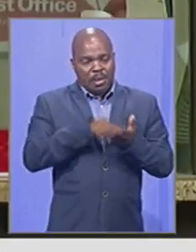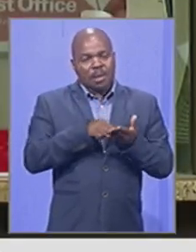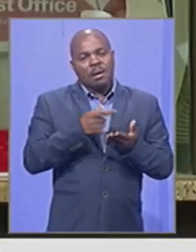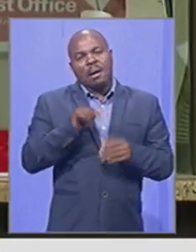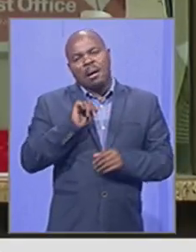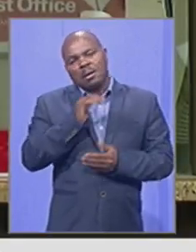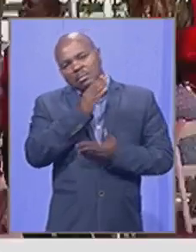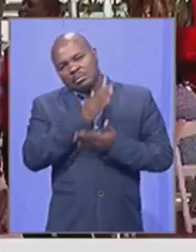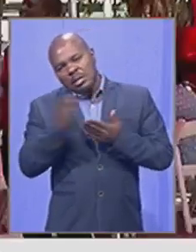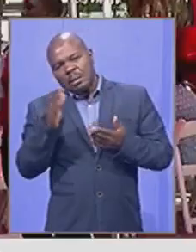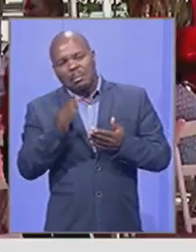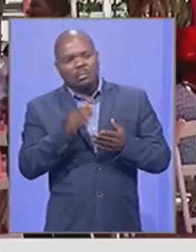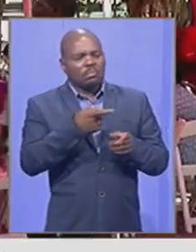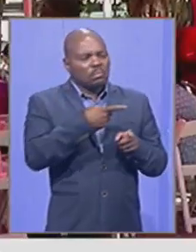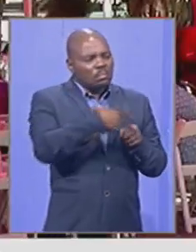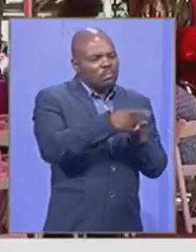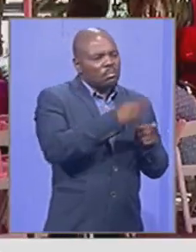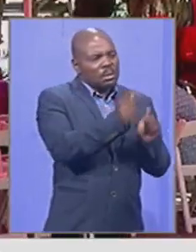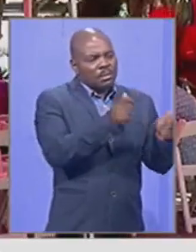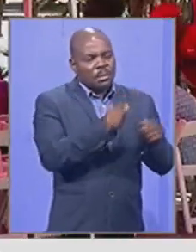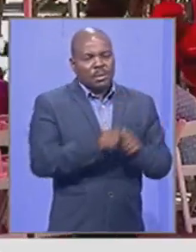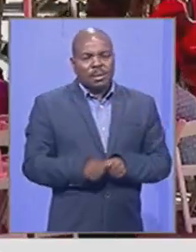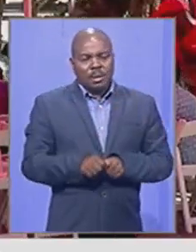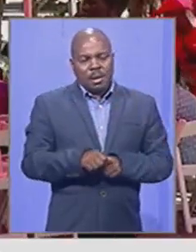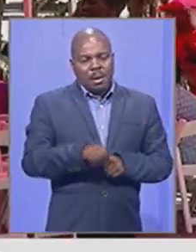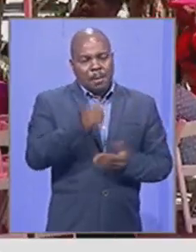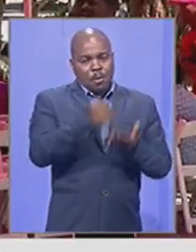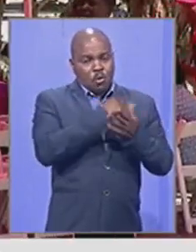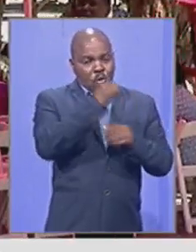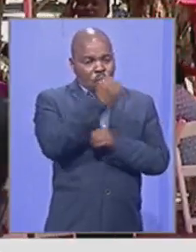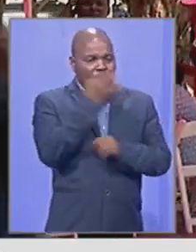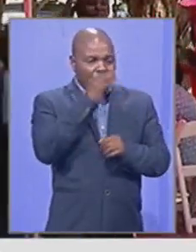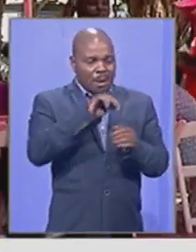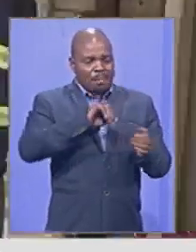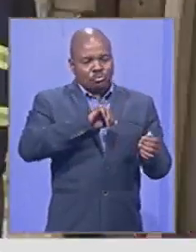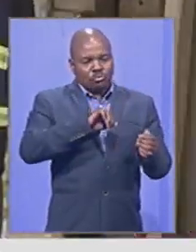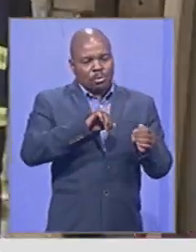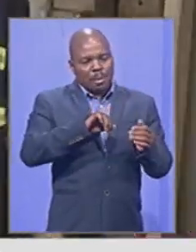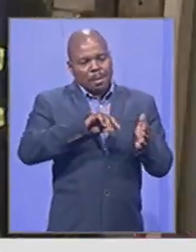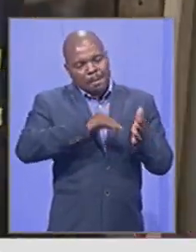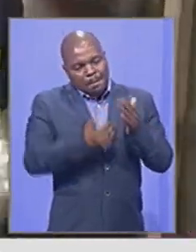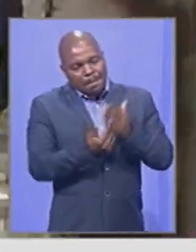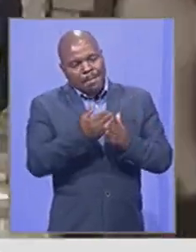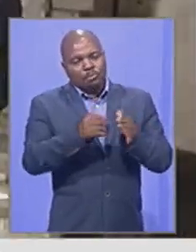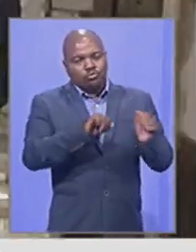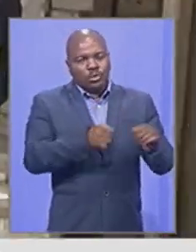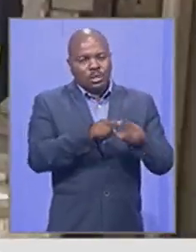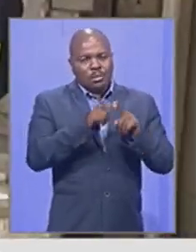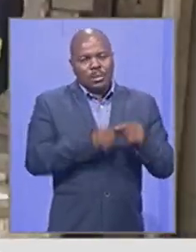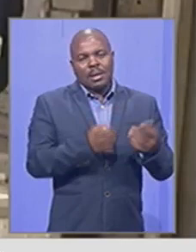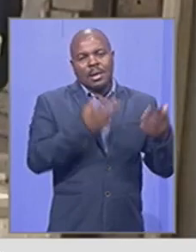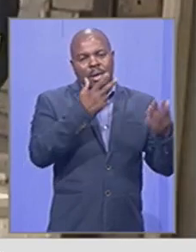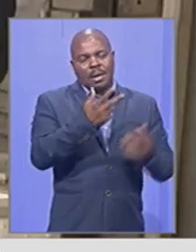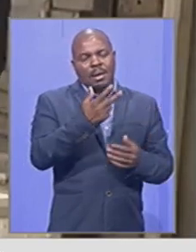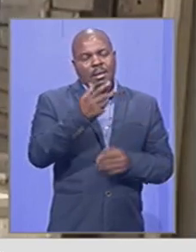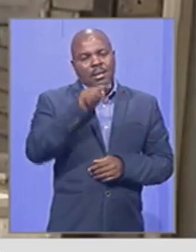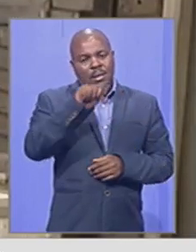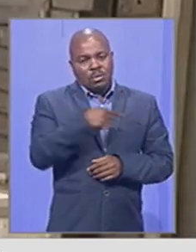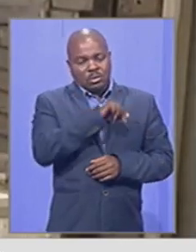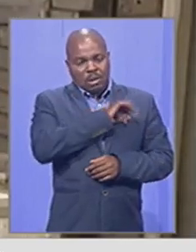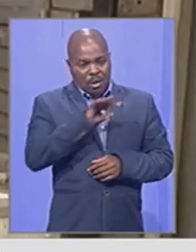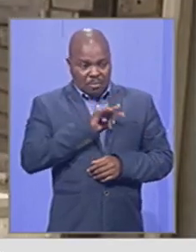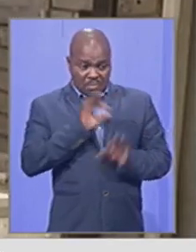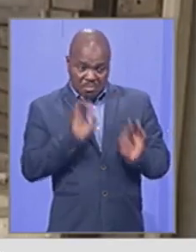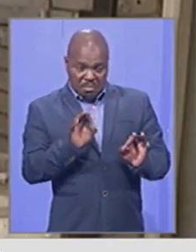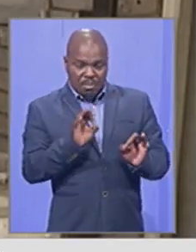of our debts. Sapo e re leano la yona la tsoseletso le akaretsa badiri ba le dikete di le 9 fa le ka falola e ikwetse